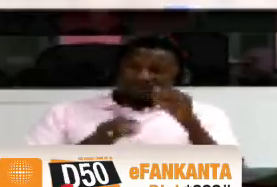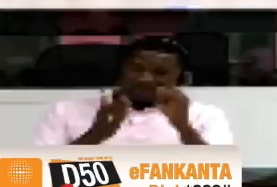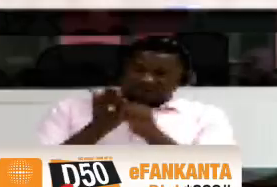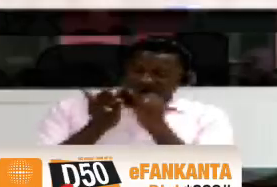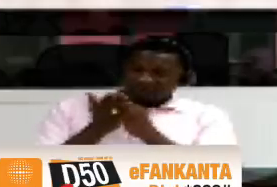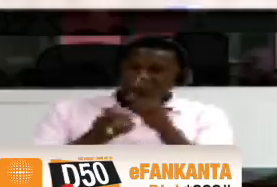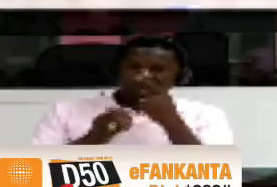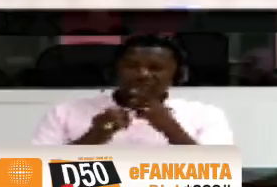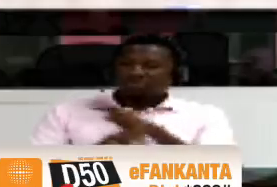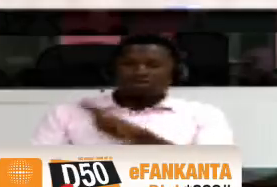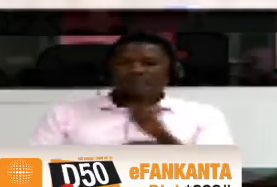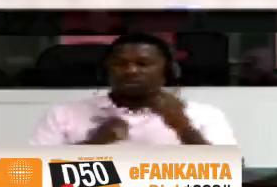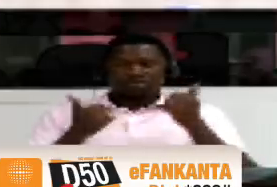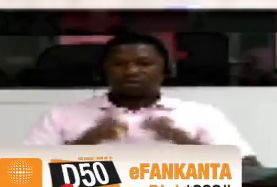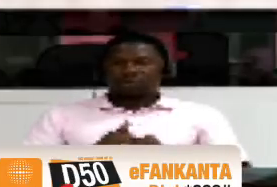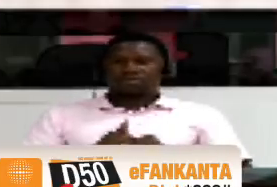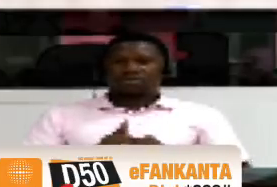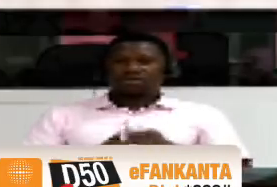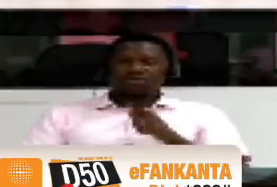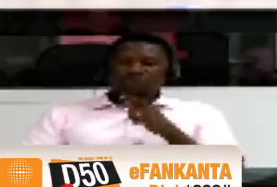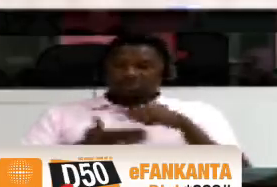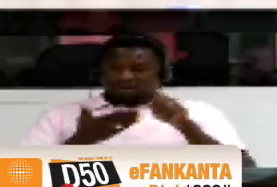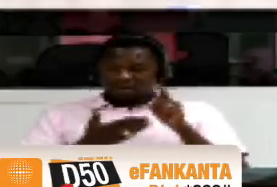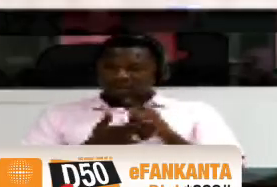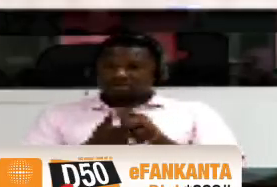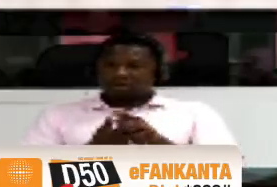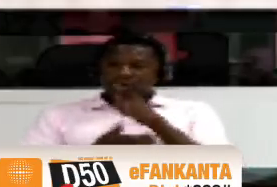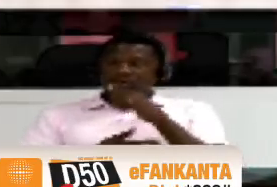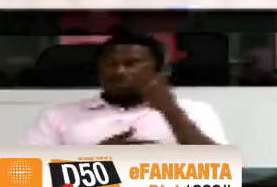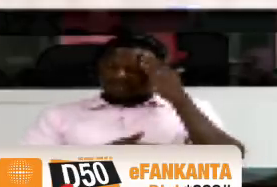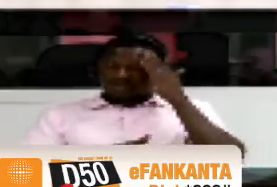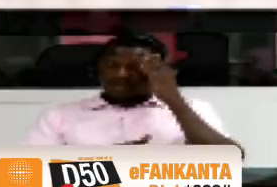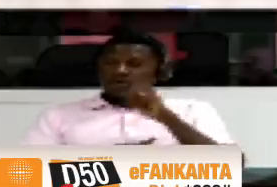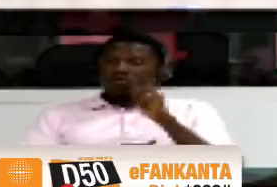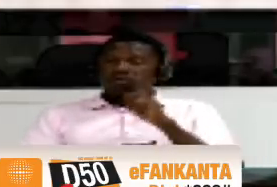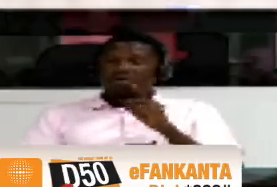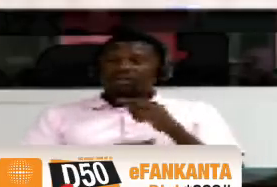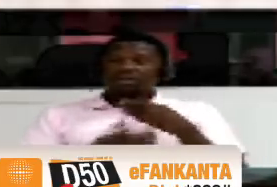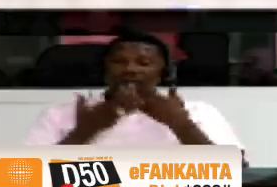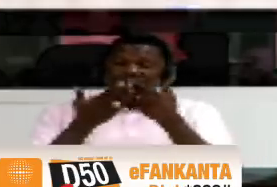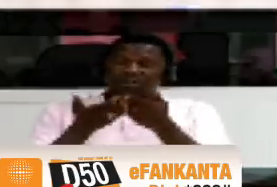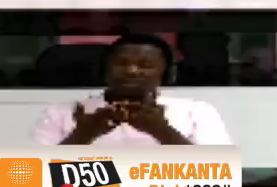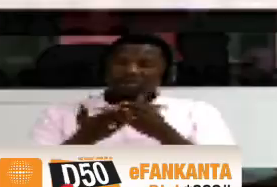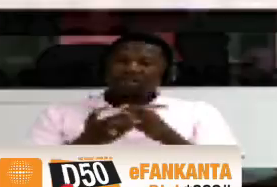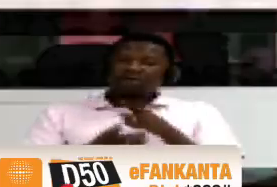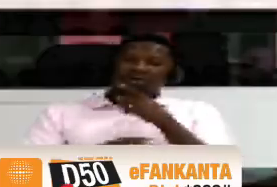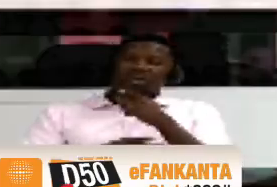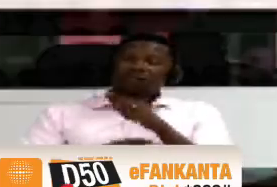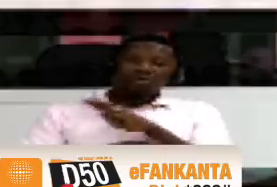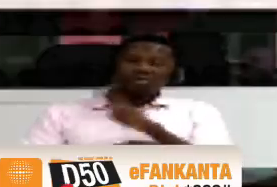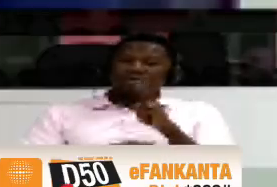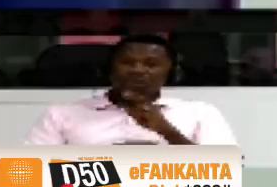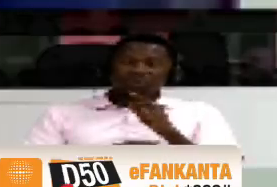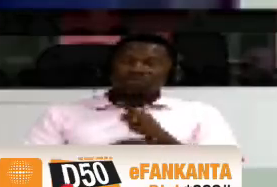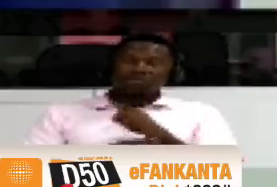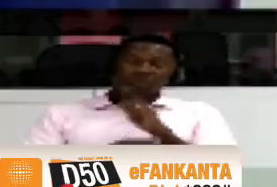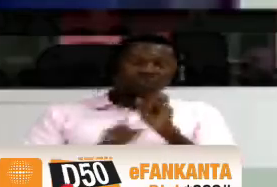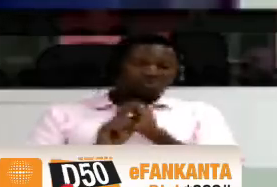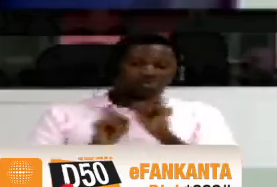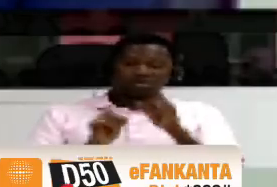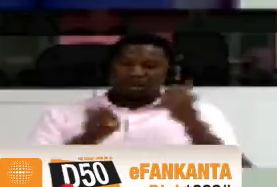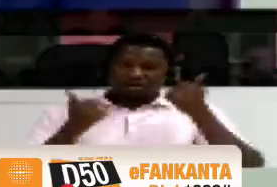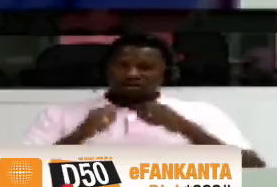right? Do you know what gave birth to the allegations, the widespread allegations, that that was in fact the case with